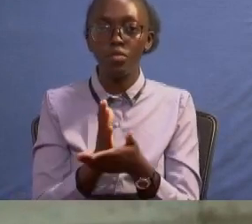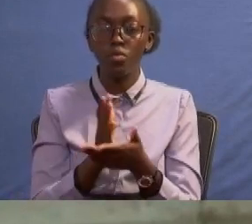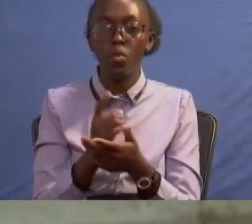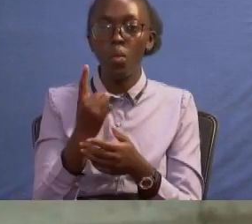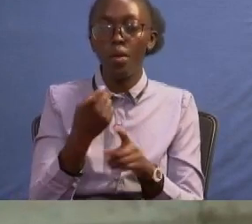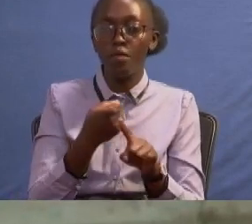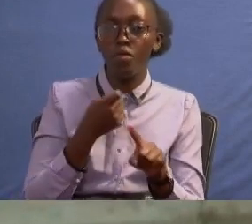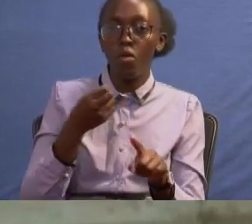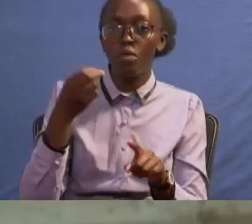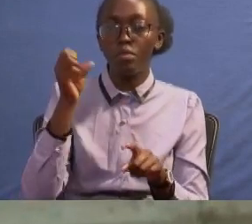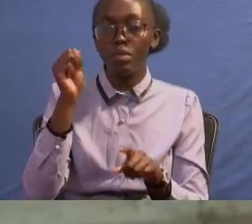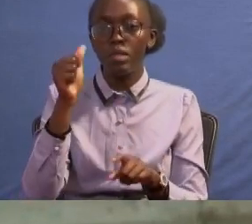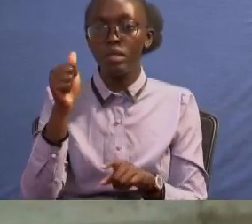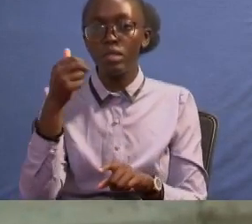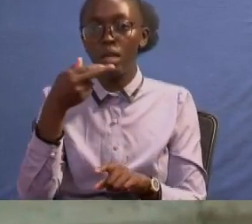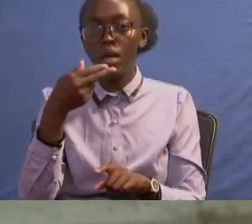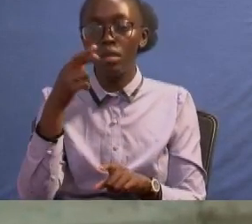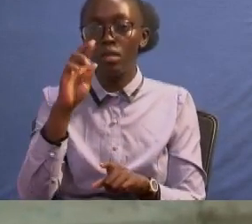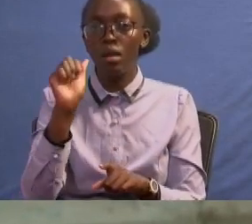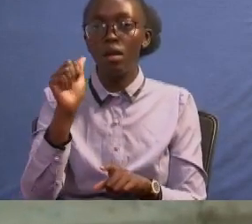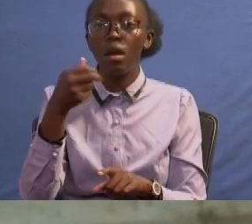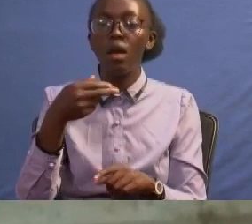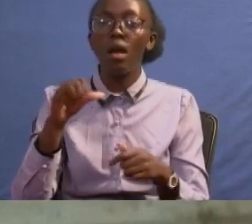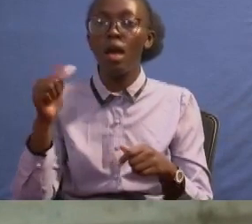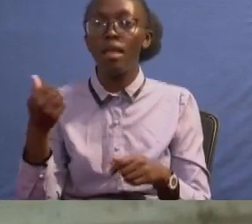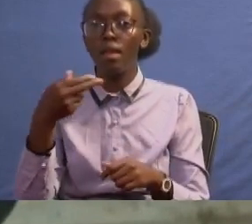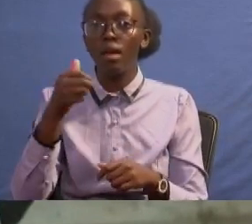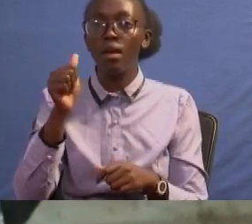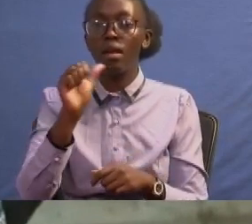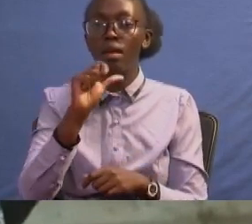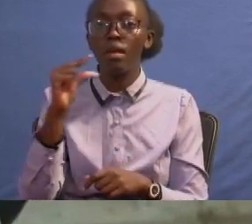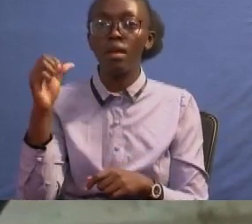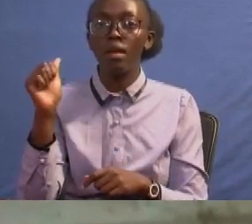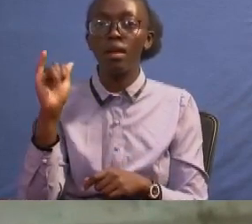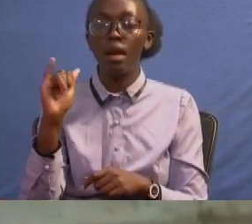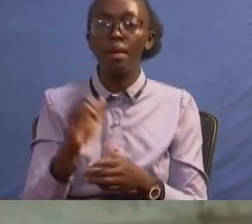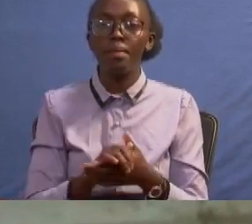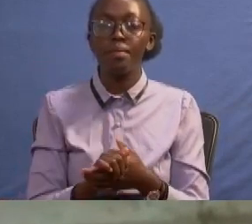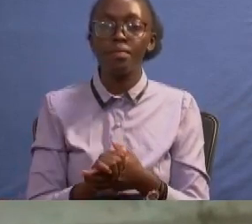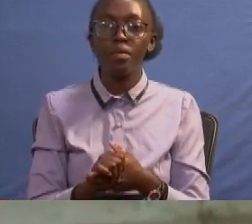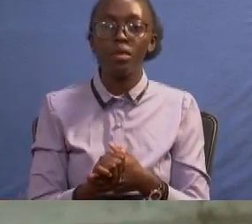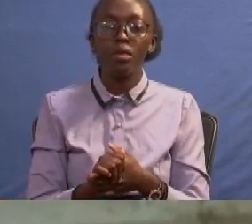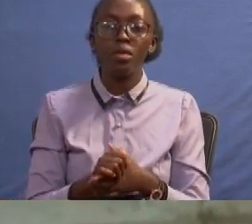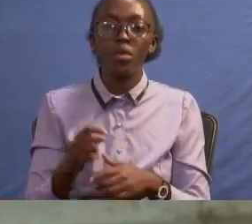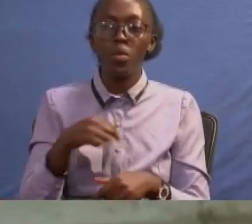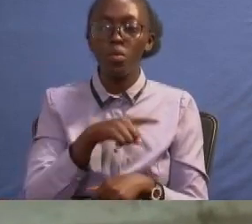And from the two sons of Abraham, Isaac and Ishmael, with a DNA